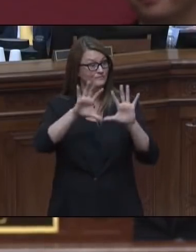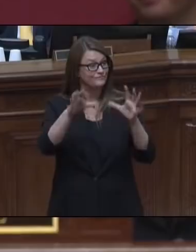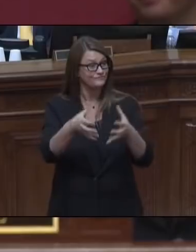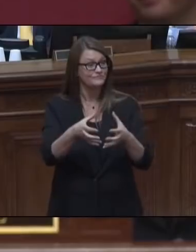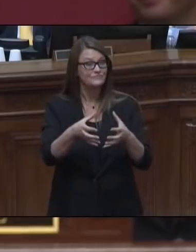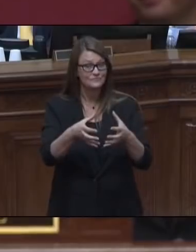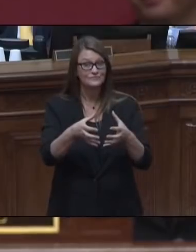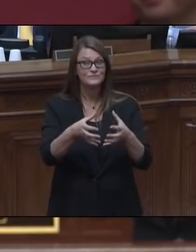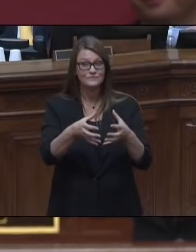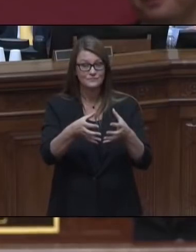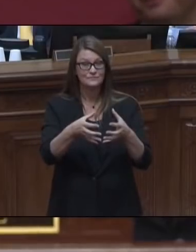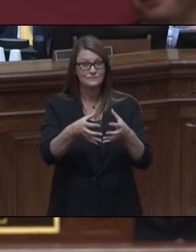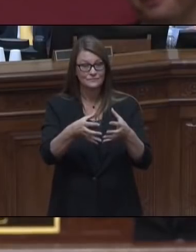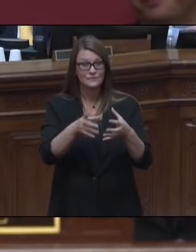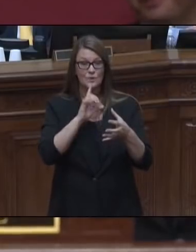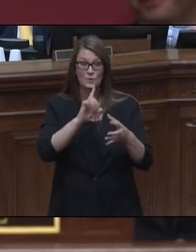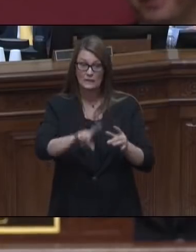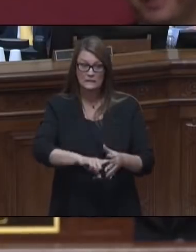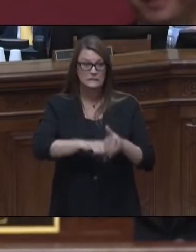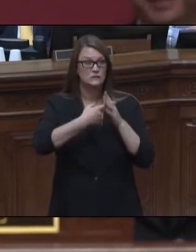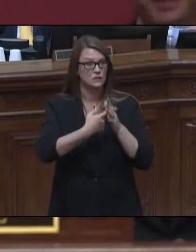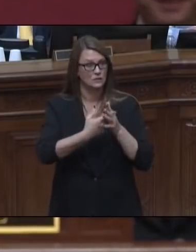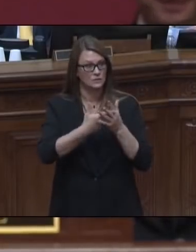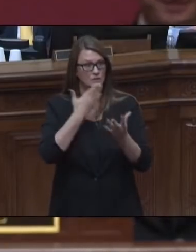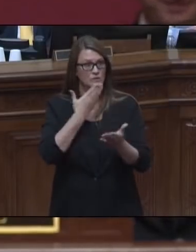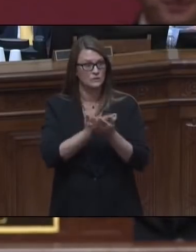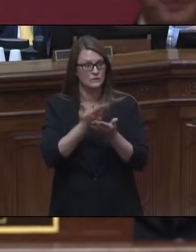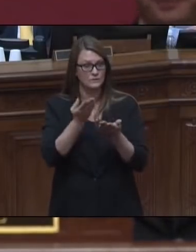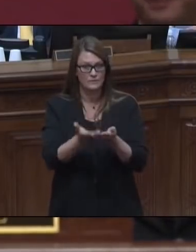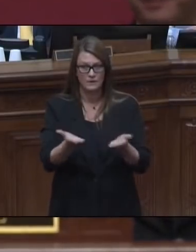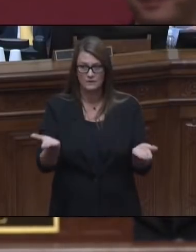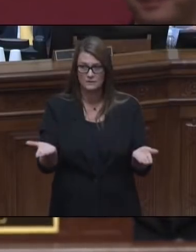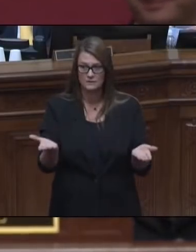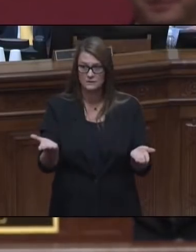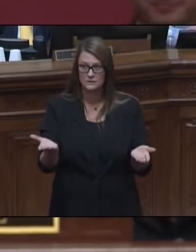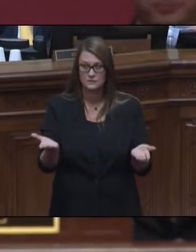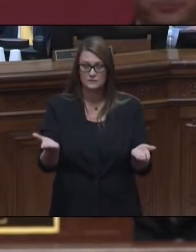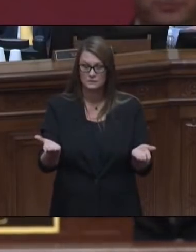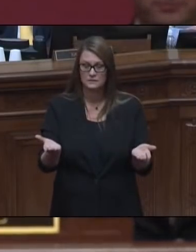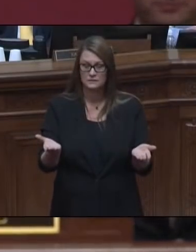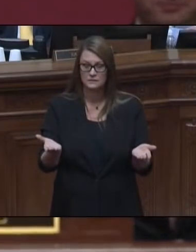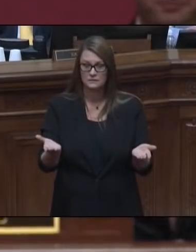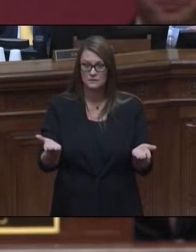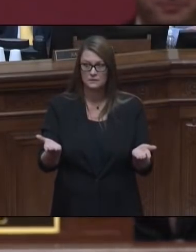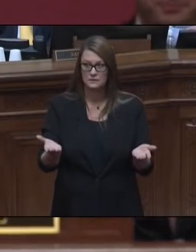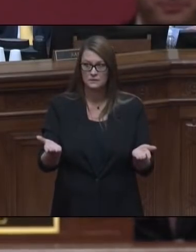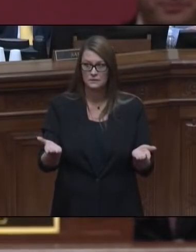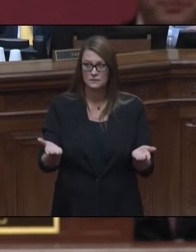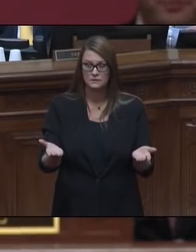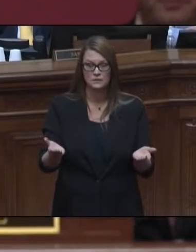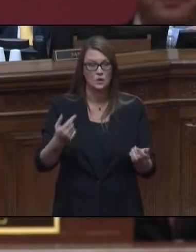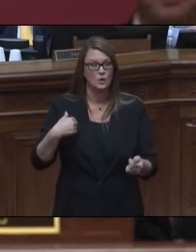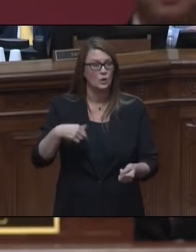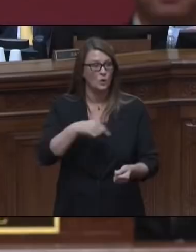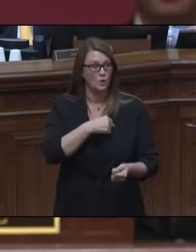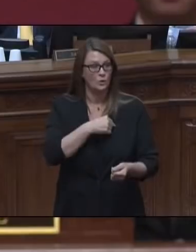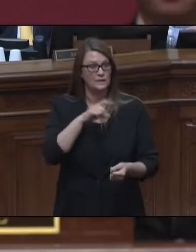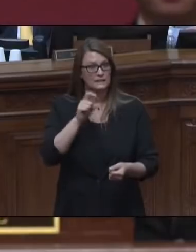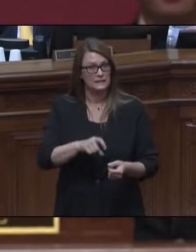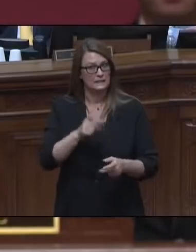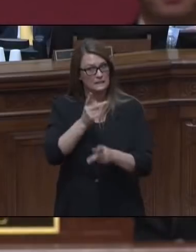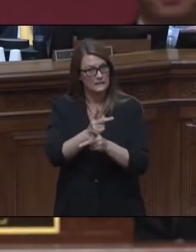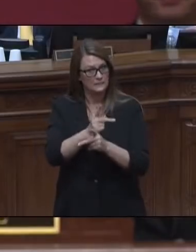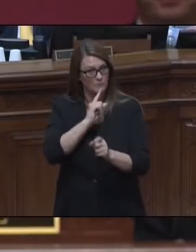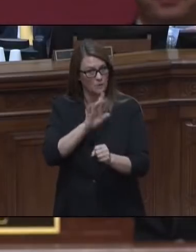real stake in the sand not long ago. We said not long ago, and we need to hold up to our